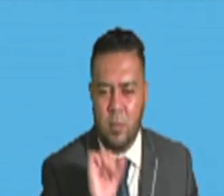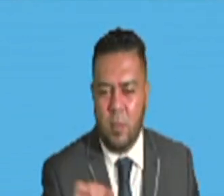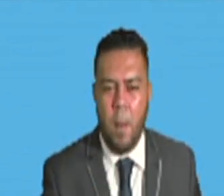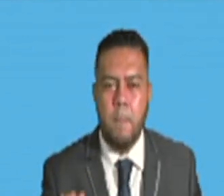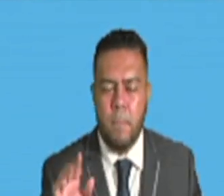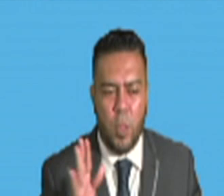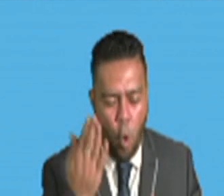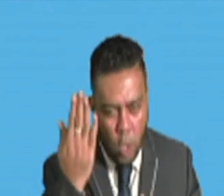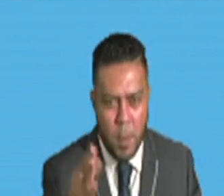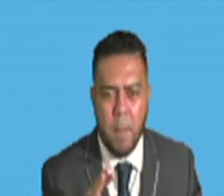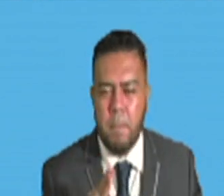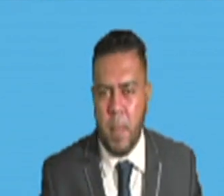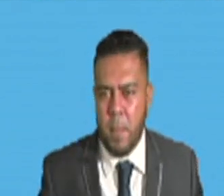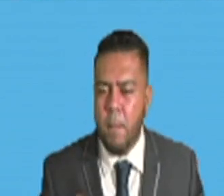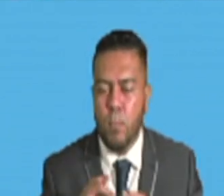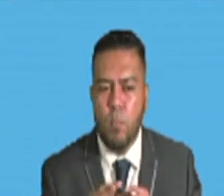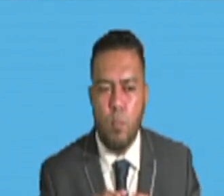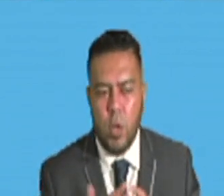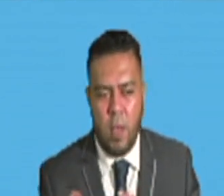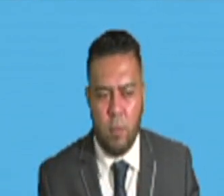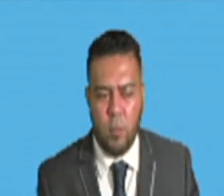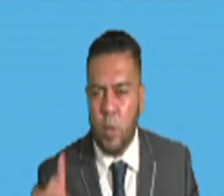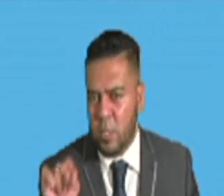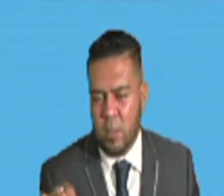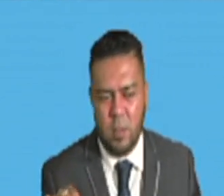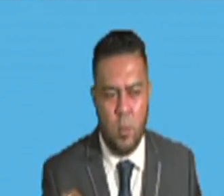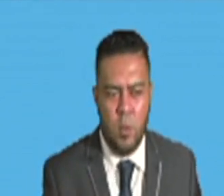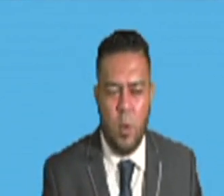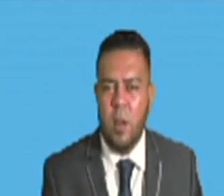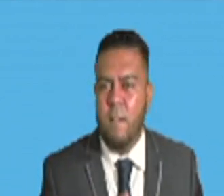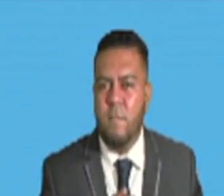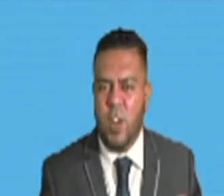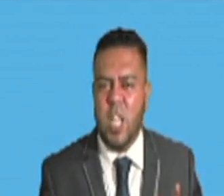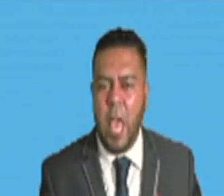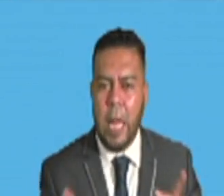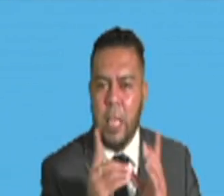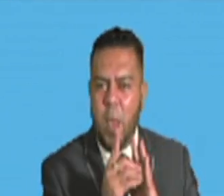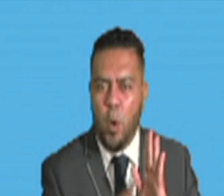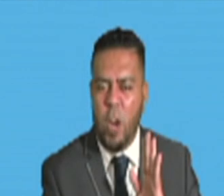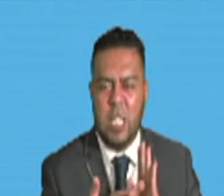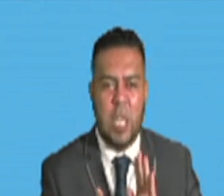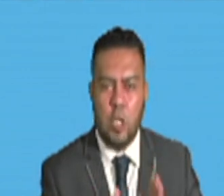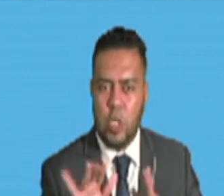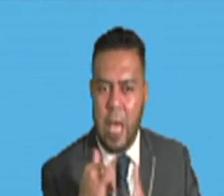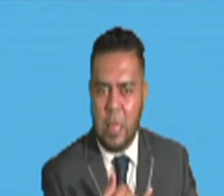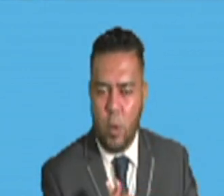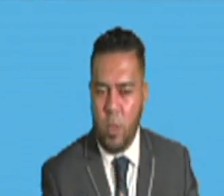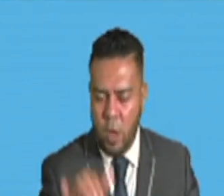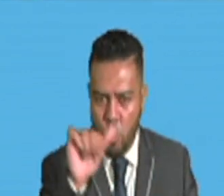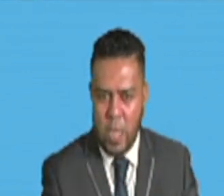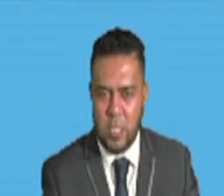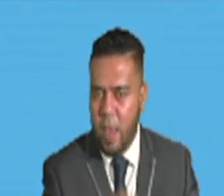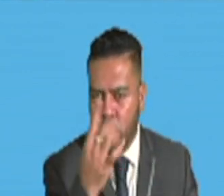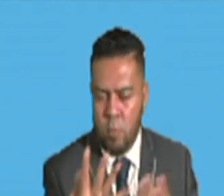Itabu, because it is actually an anathema to a free and democratic society where everybody's rights and privileges are maintained. Thank you, Mr.